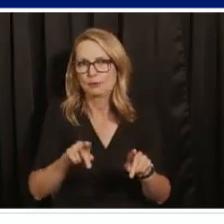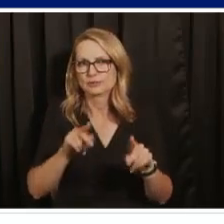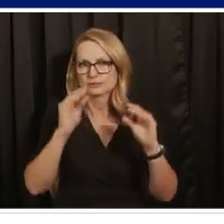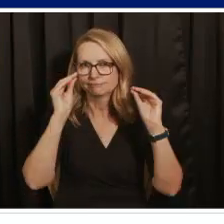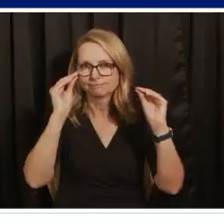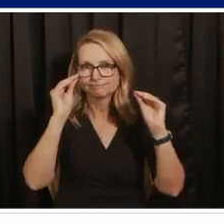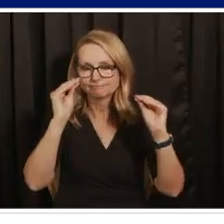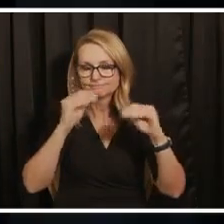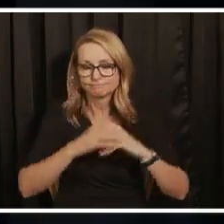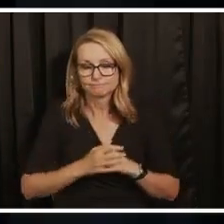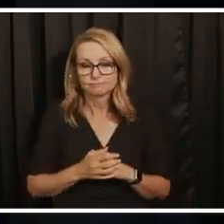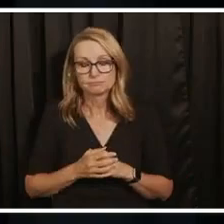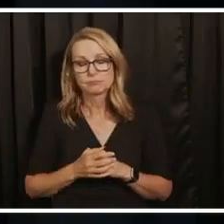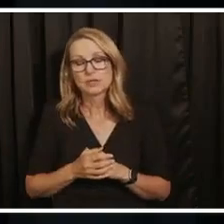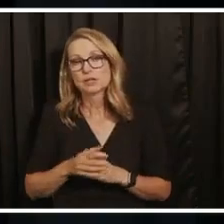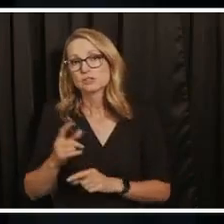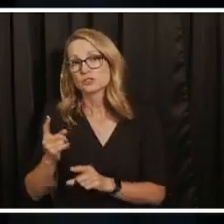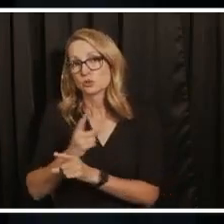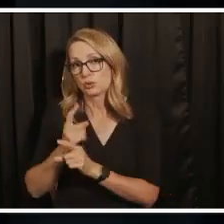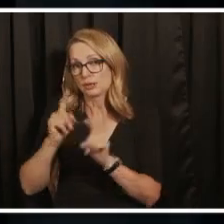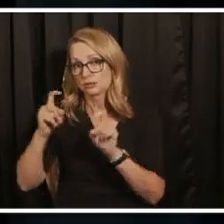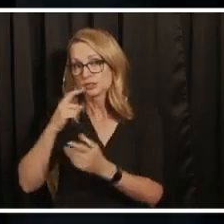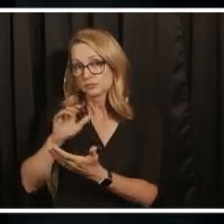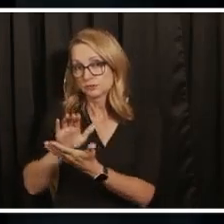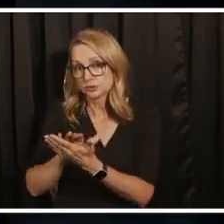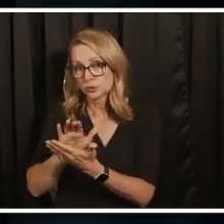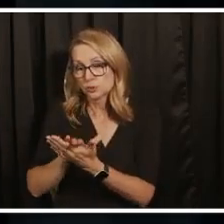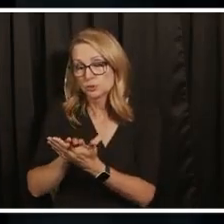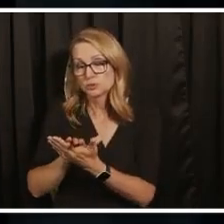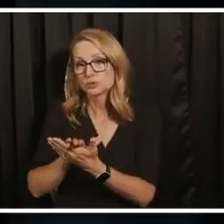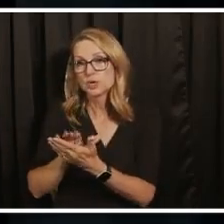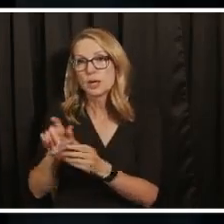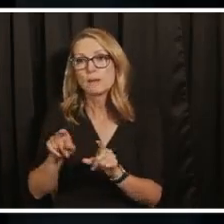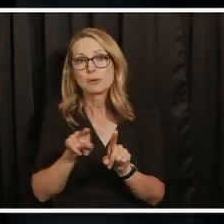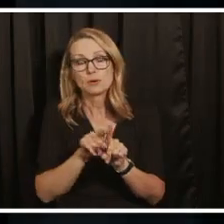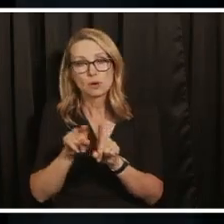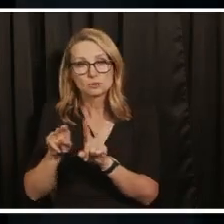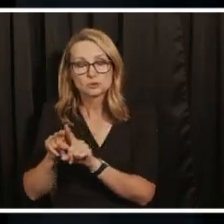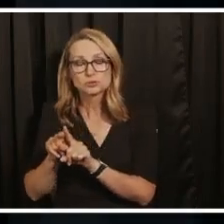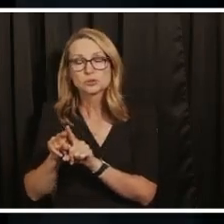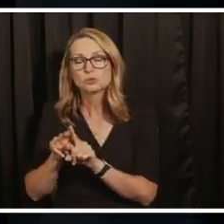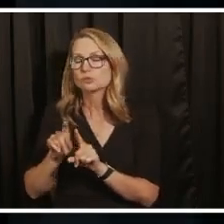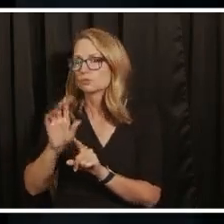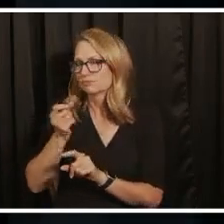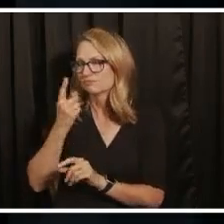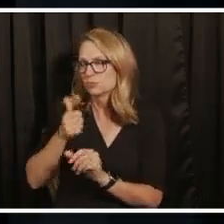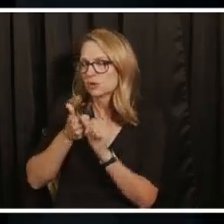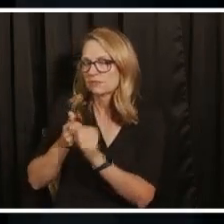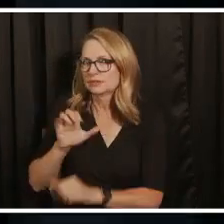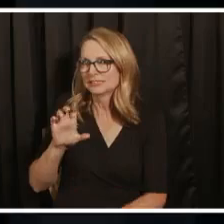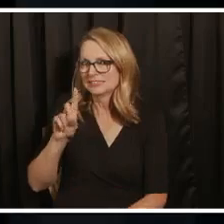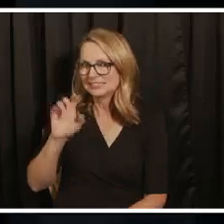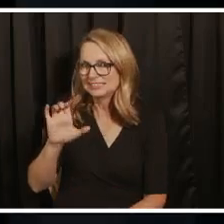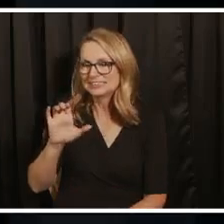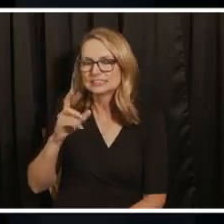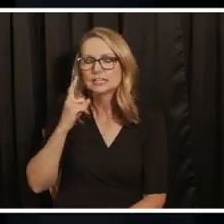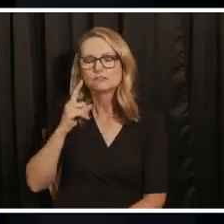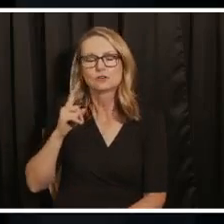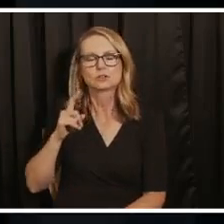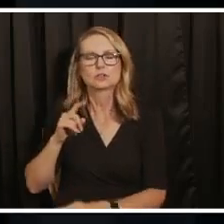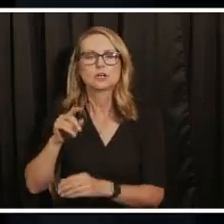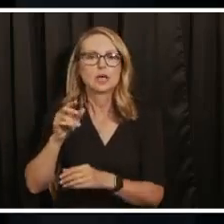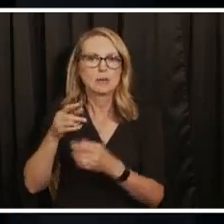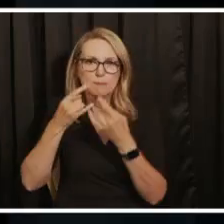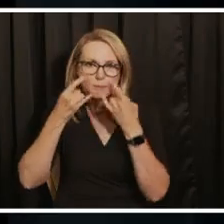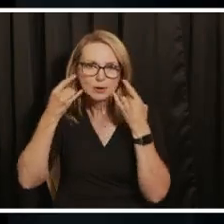regular testing for schools, our guidance, as you know, which is the CDC guidance, is universal mask wearing. And we're